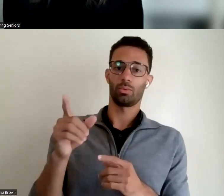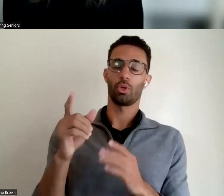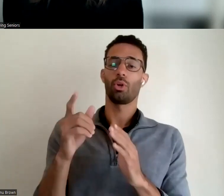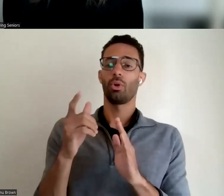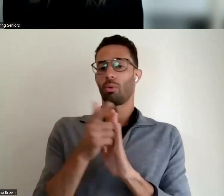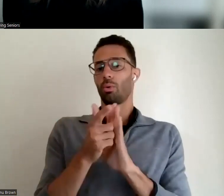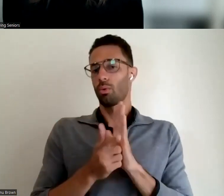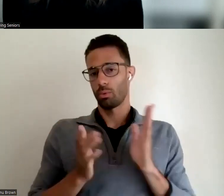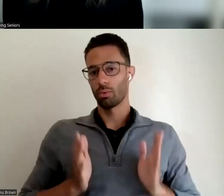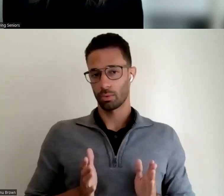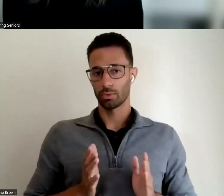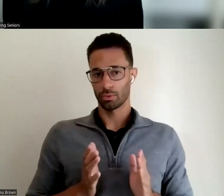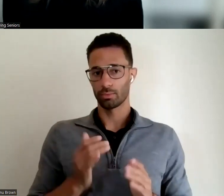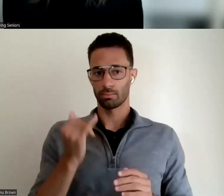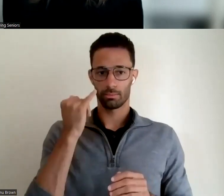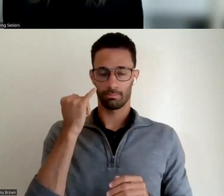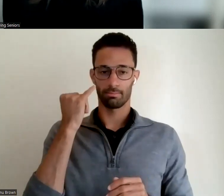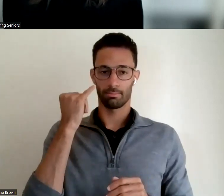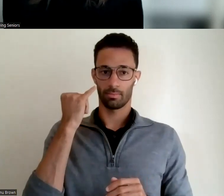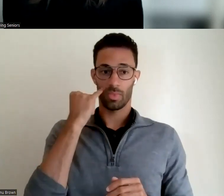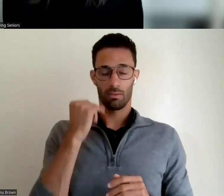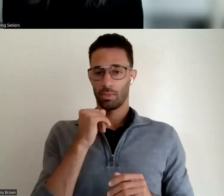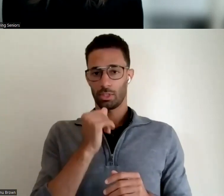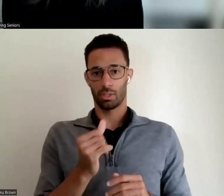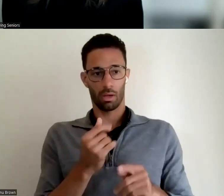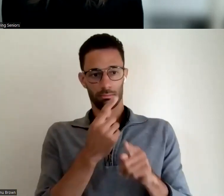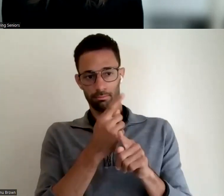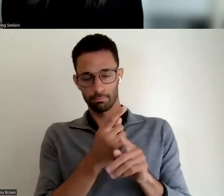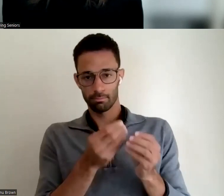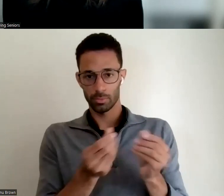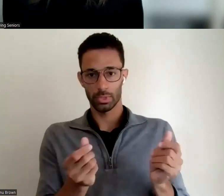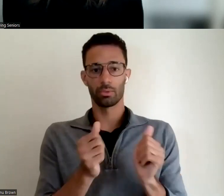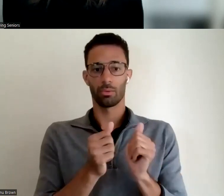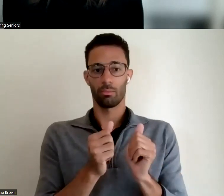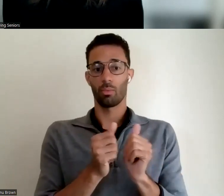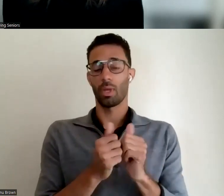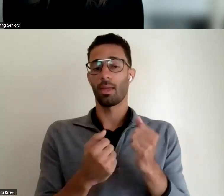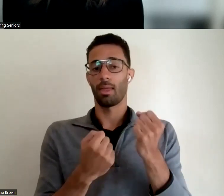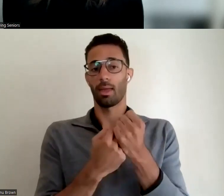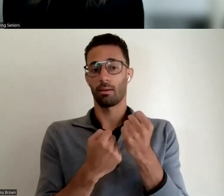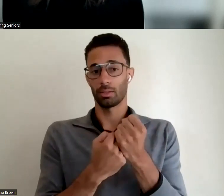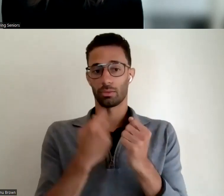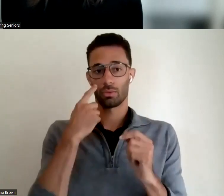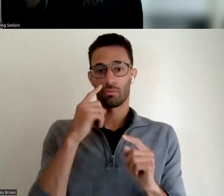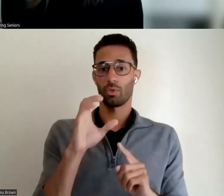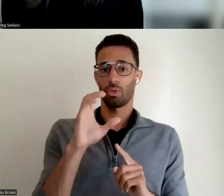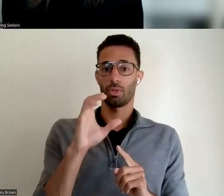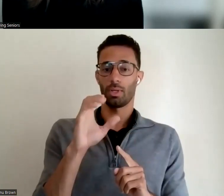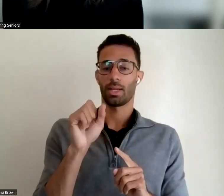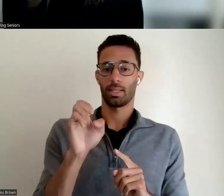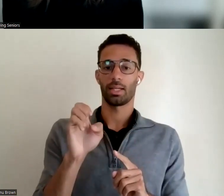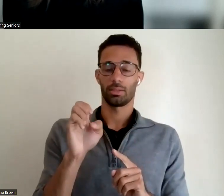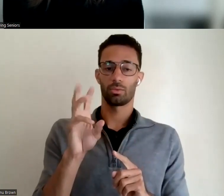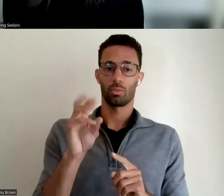not appropriately addressed with just advocacy on the client or with the caseworker. Thank you. Thank you. And Peter, one